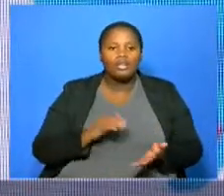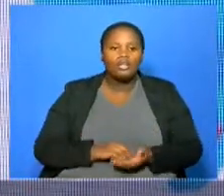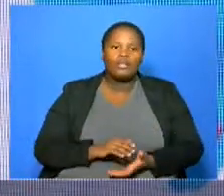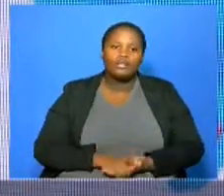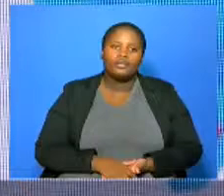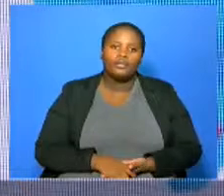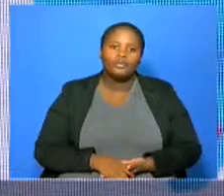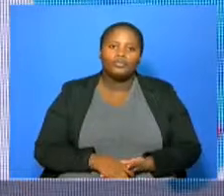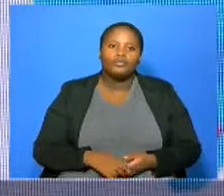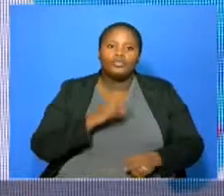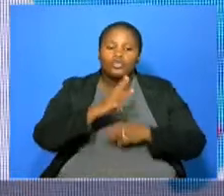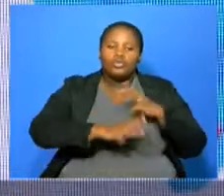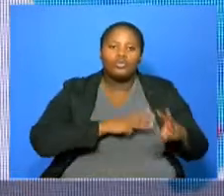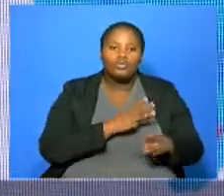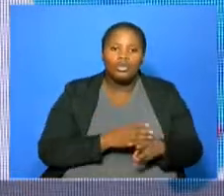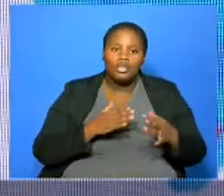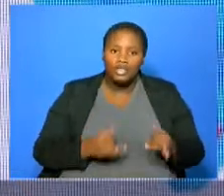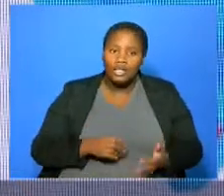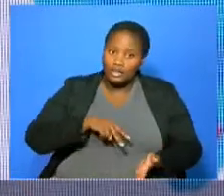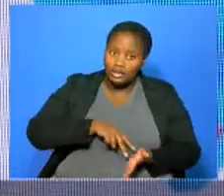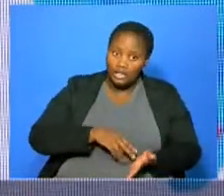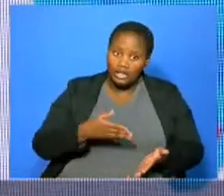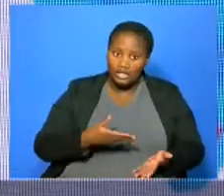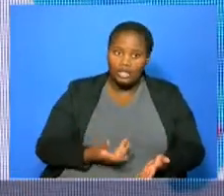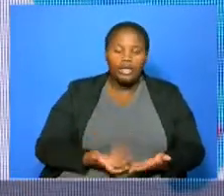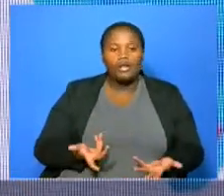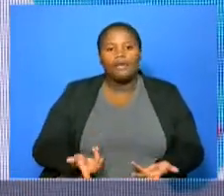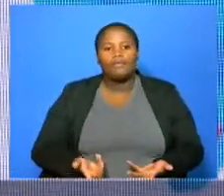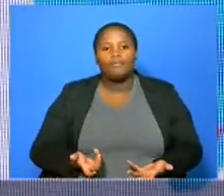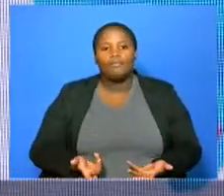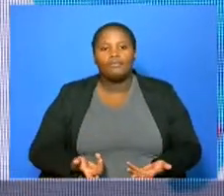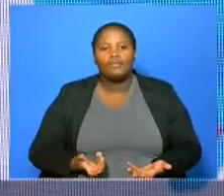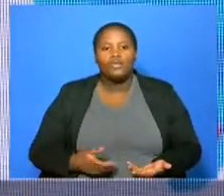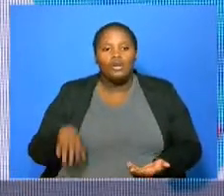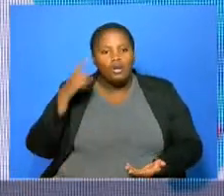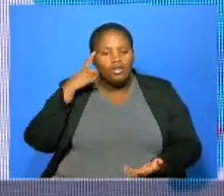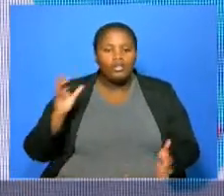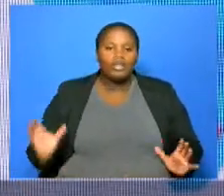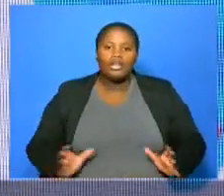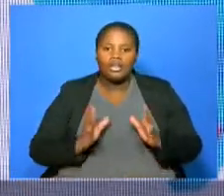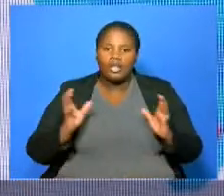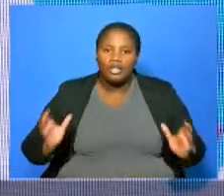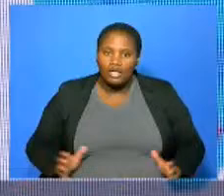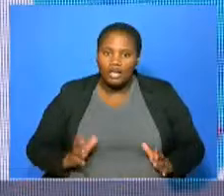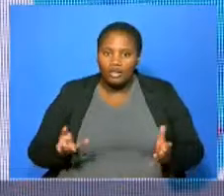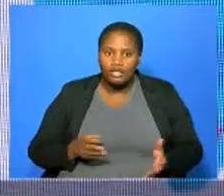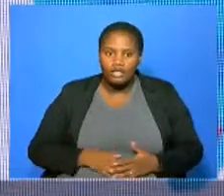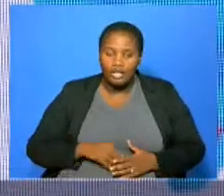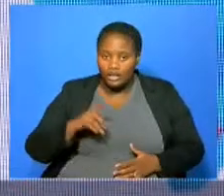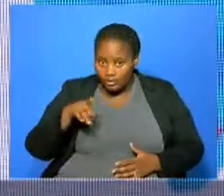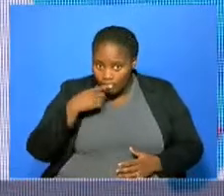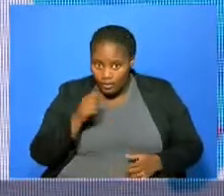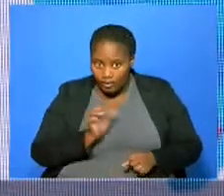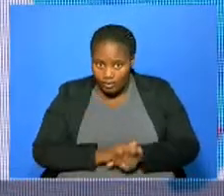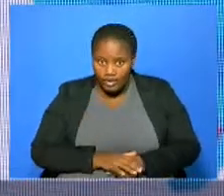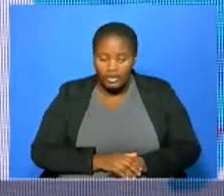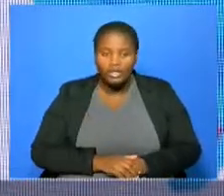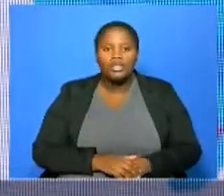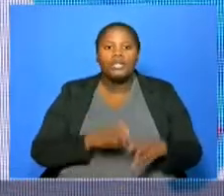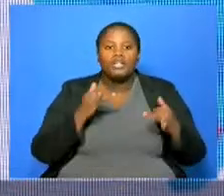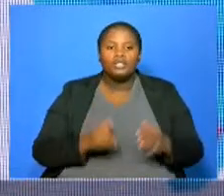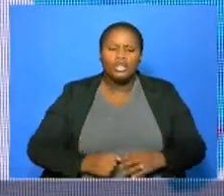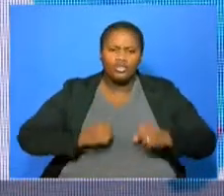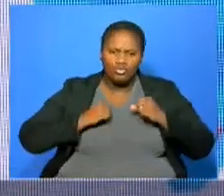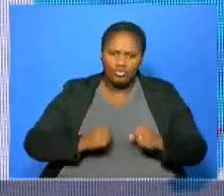world. On behalf of the Diplomatic Corps, we'd like to reiterate that you are fully committed to strengthen